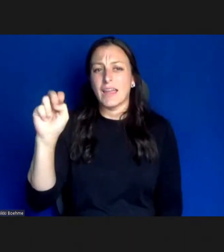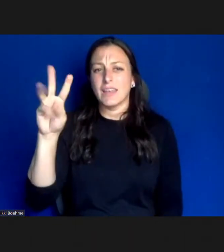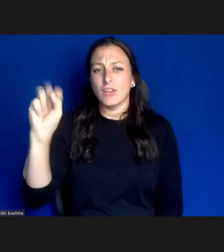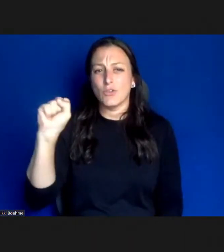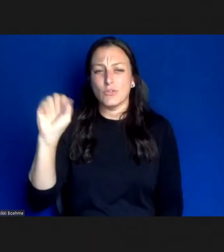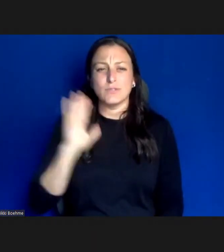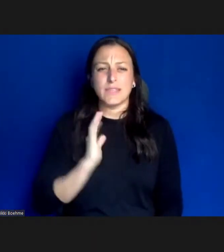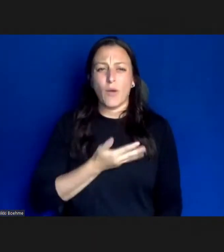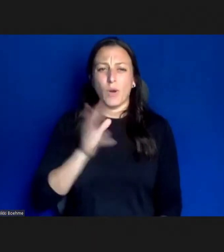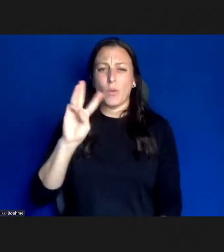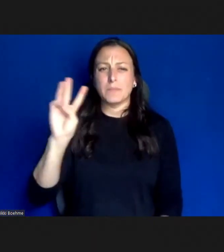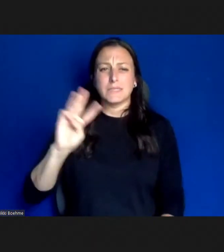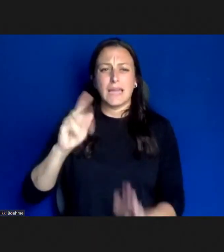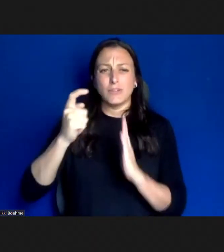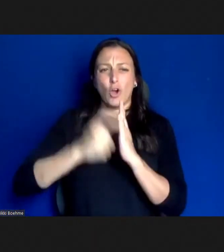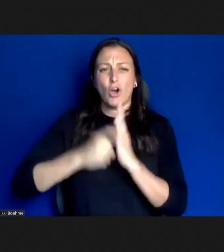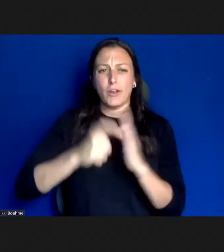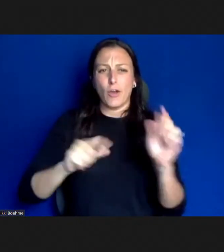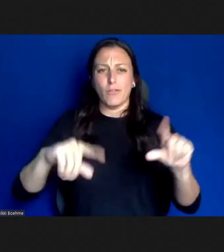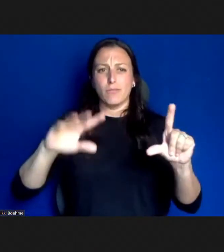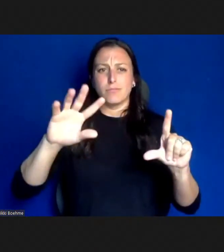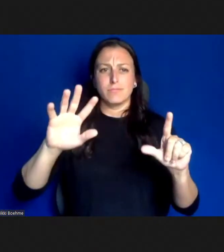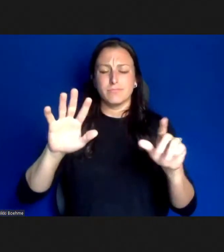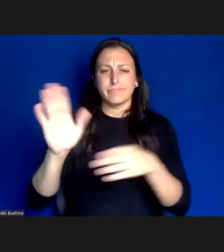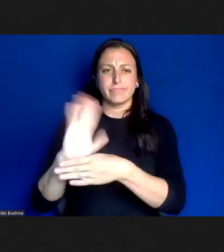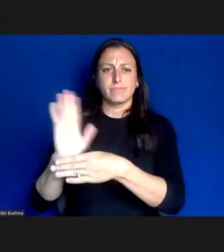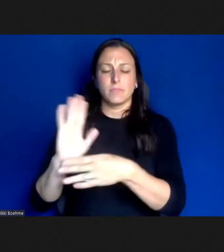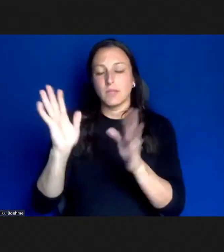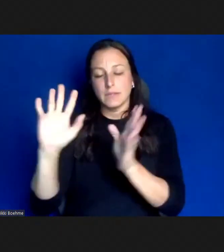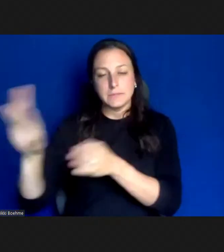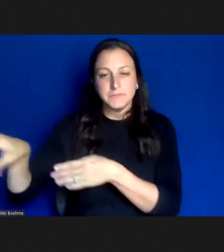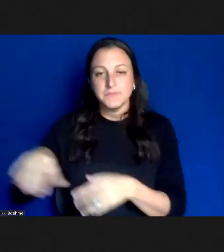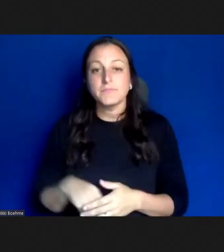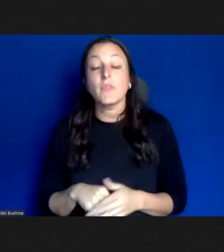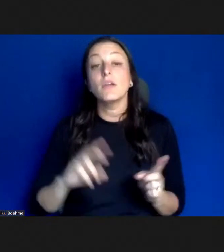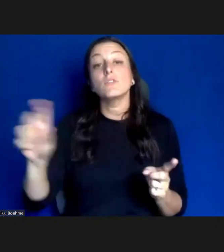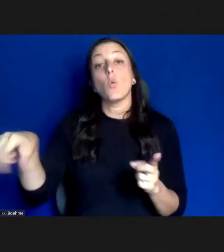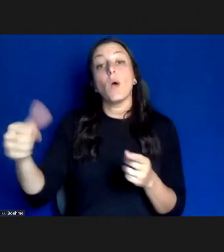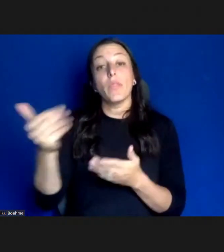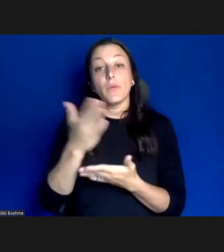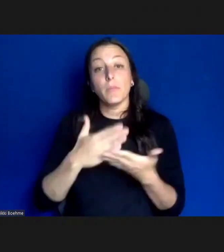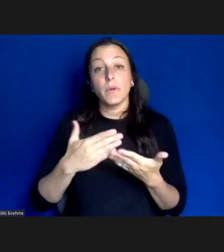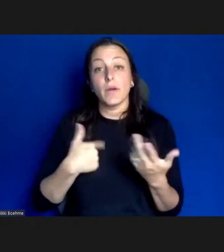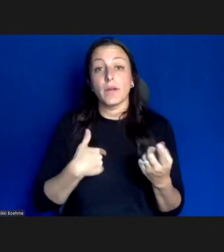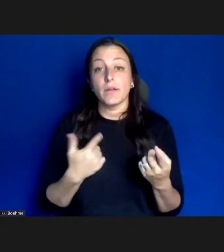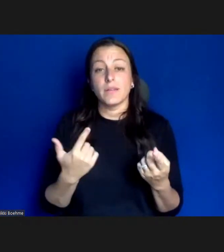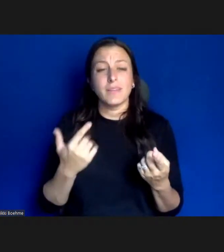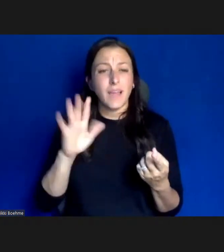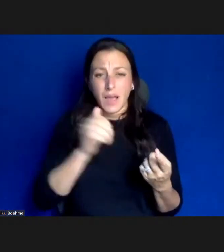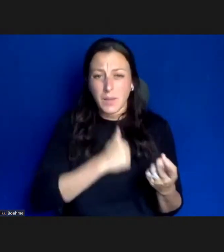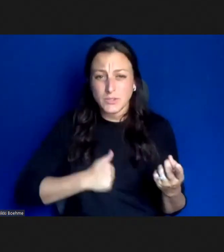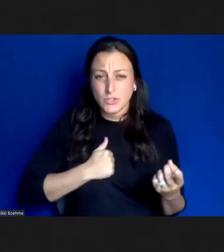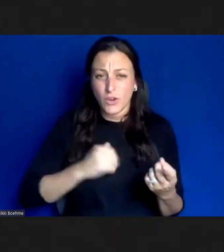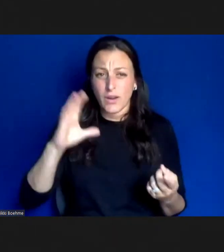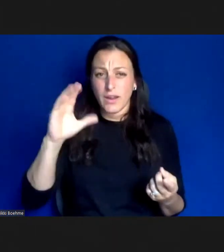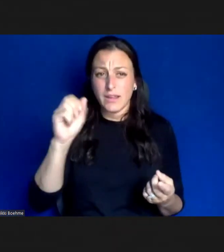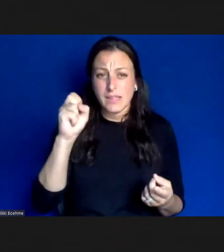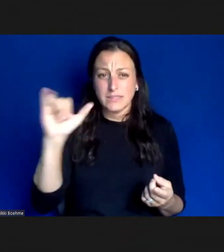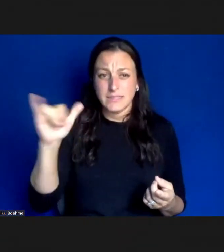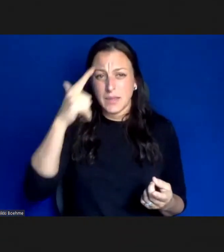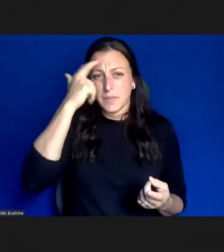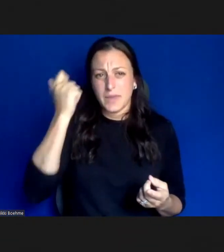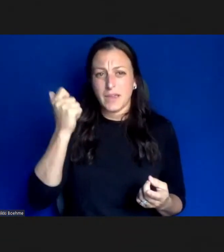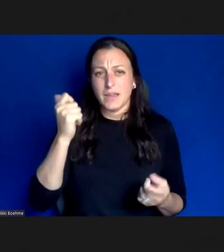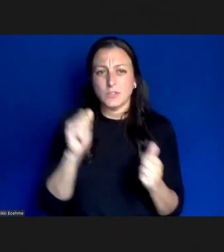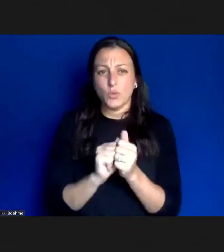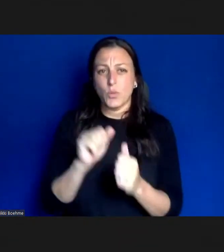Sorry, hold on one. And then the other piece that I sorry, Casey, I'm sorry. Can you, because with broadcast, it's all going to